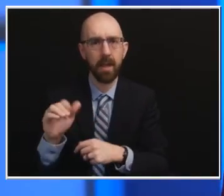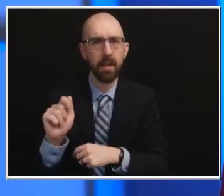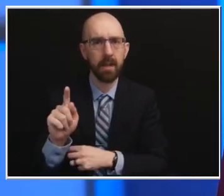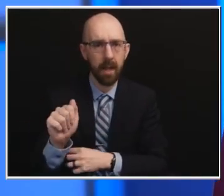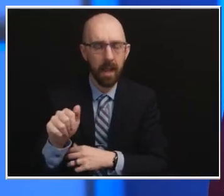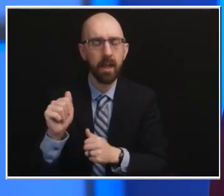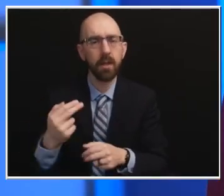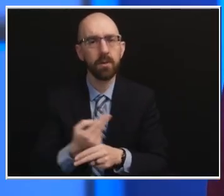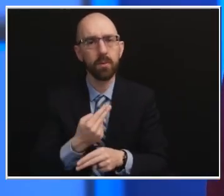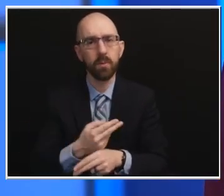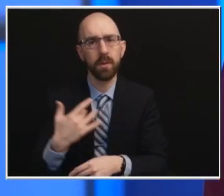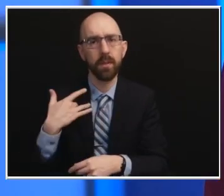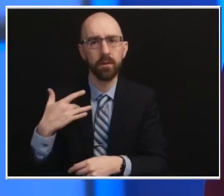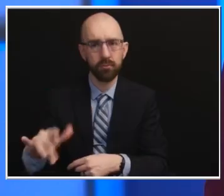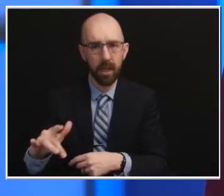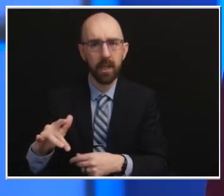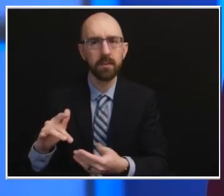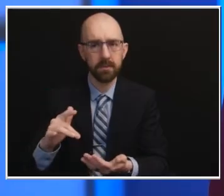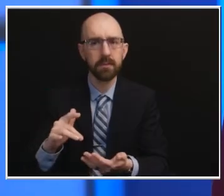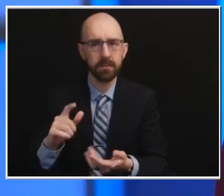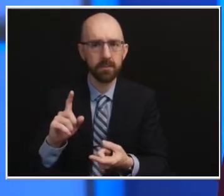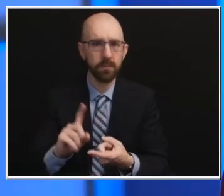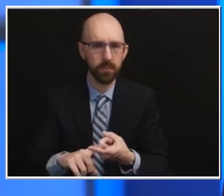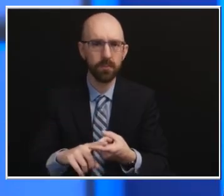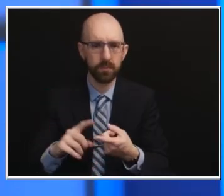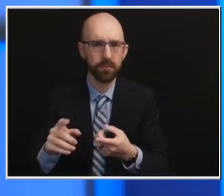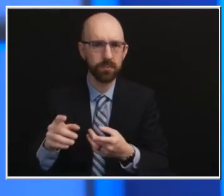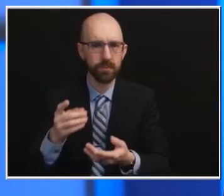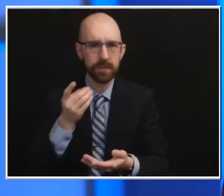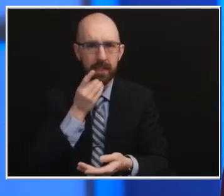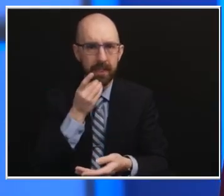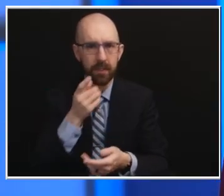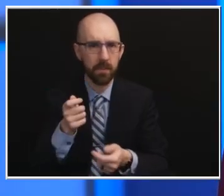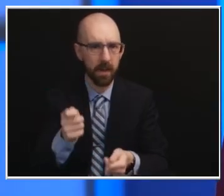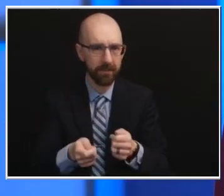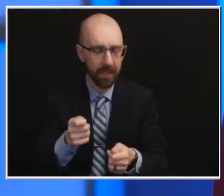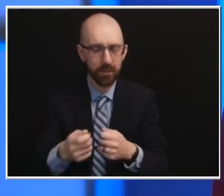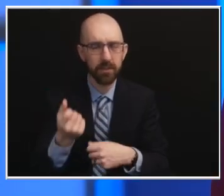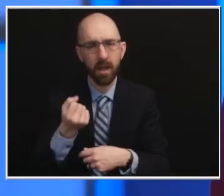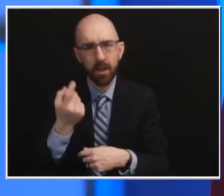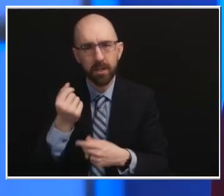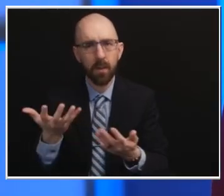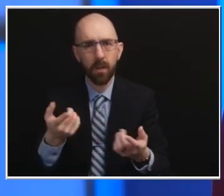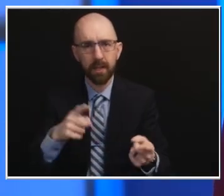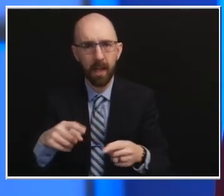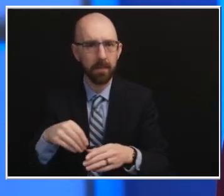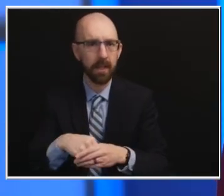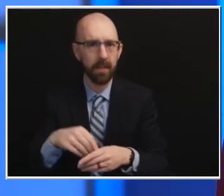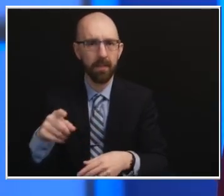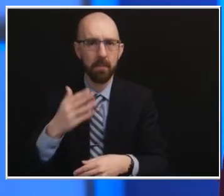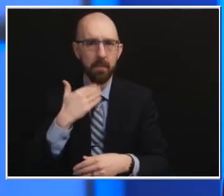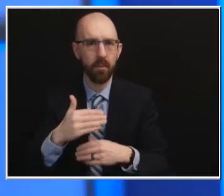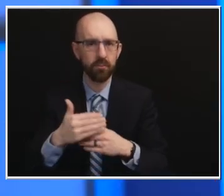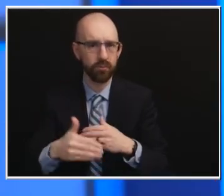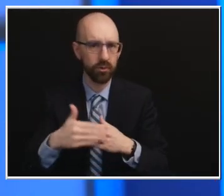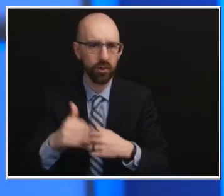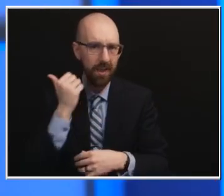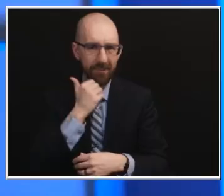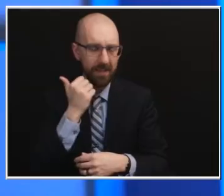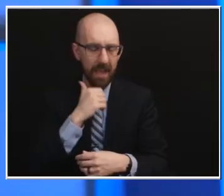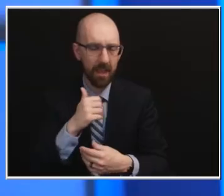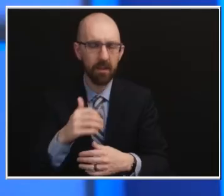trends to use more of lifestyle and dietary modifications to understand what's happening with their blood sugar day to day and just have a